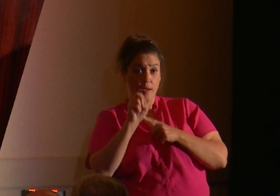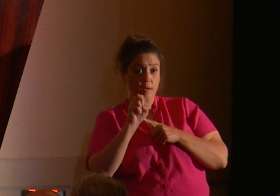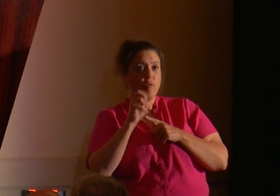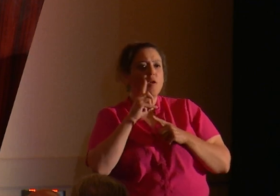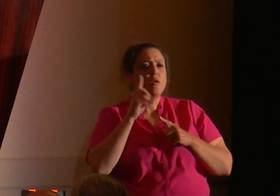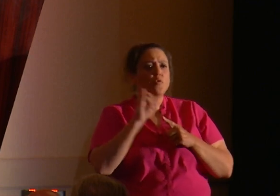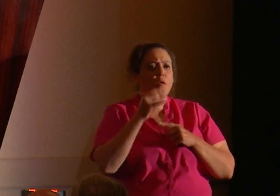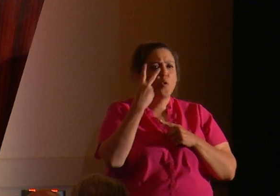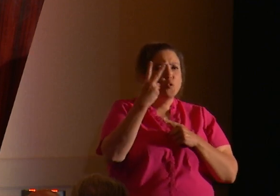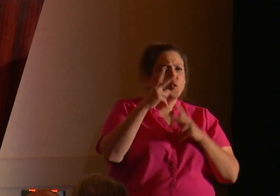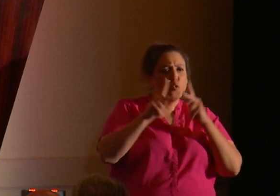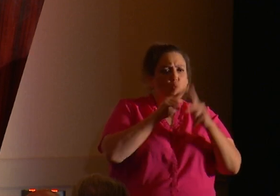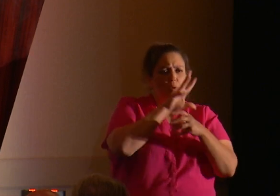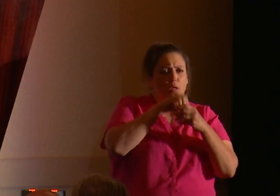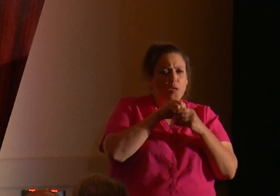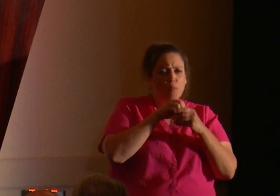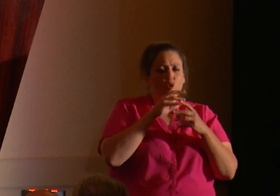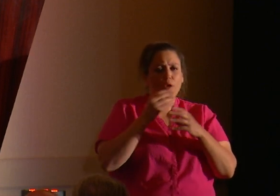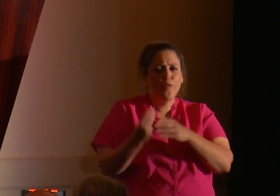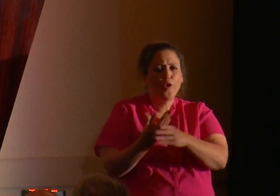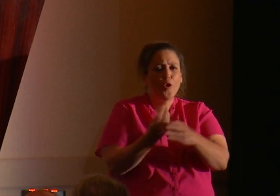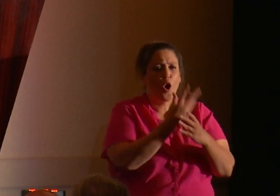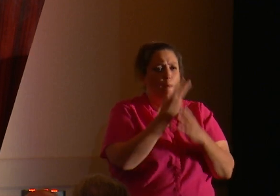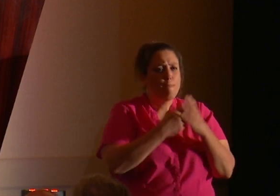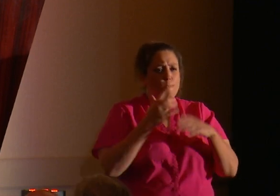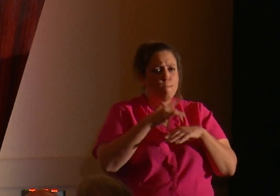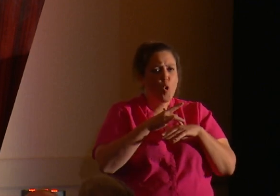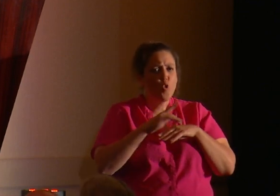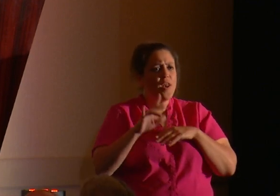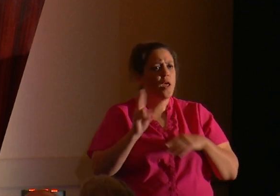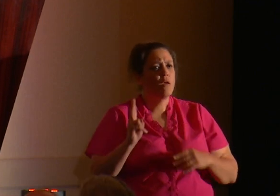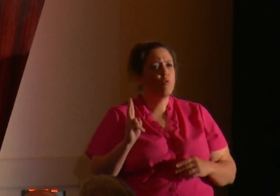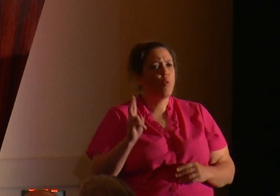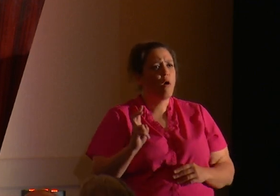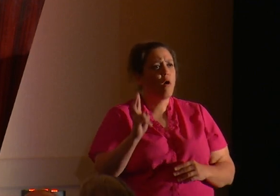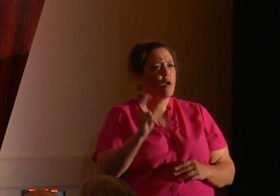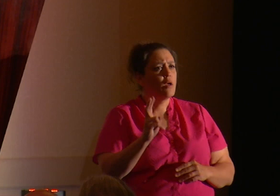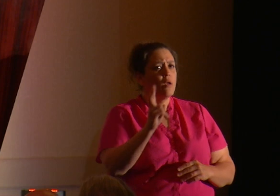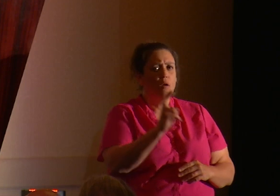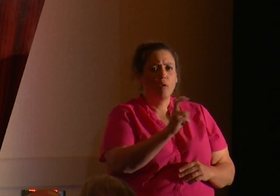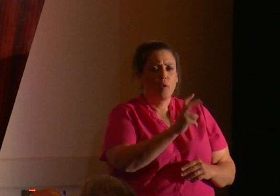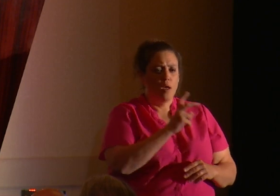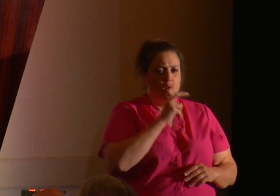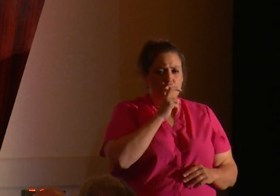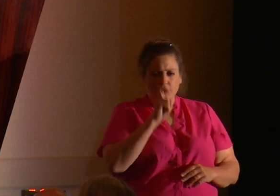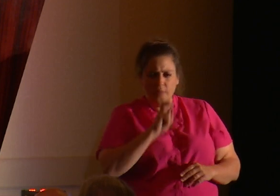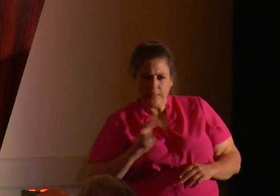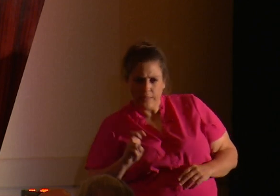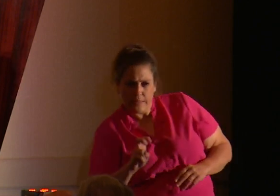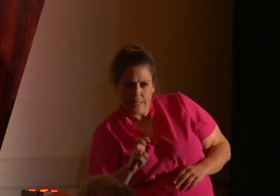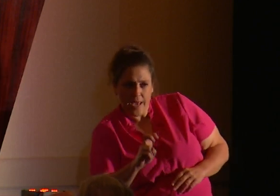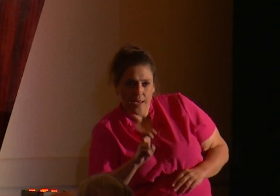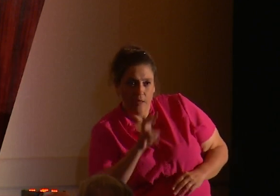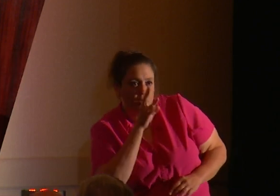garden. They're both naked, walking around, and there's a snake that talks to them.